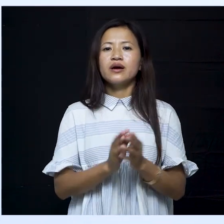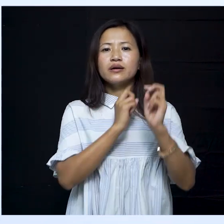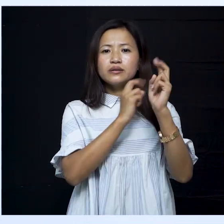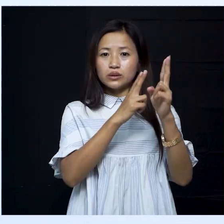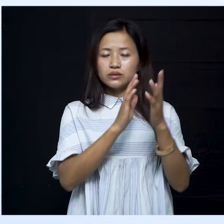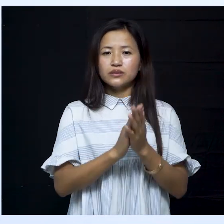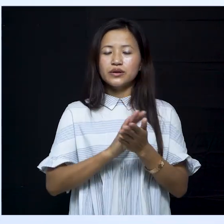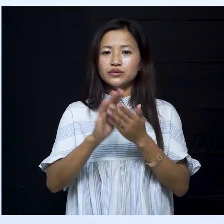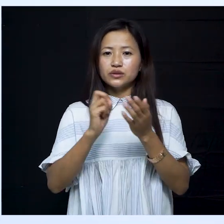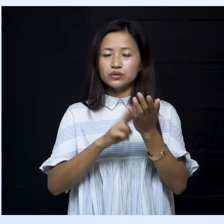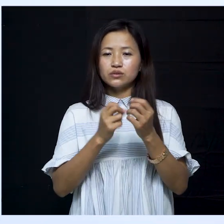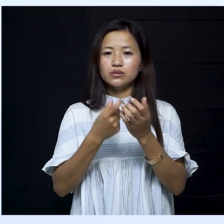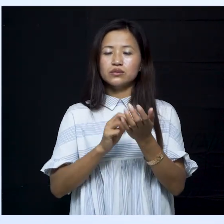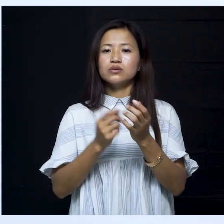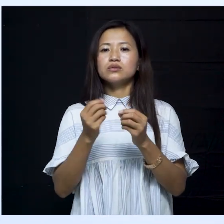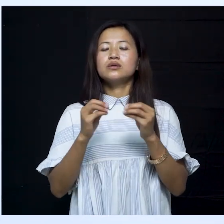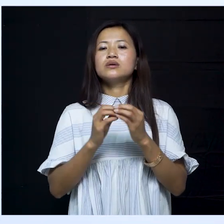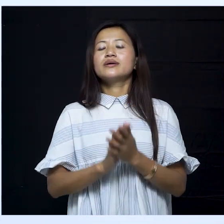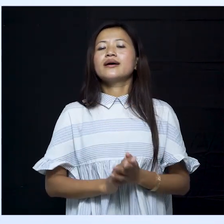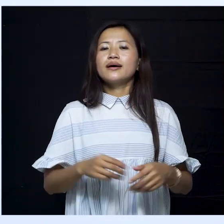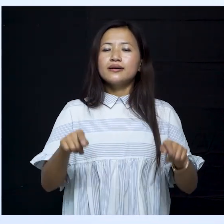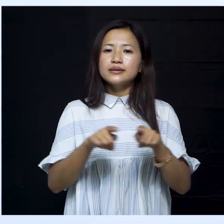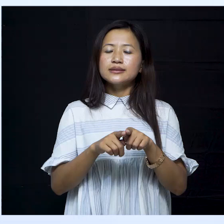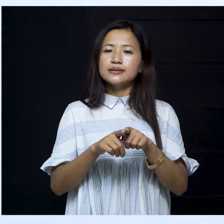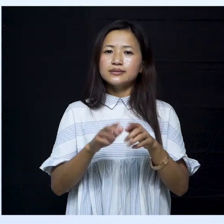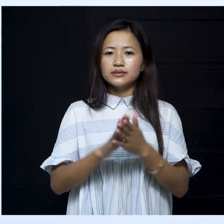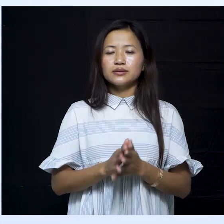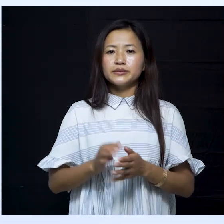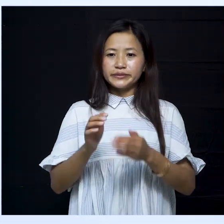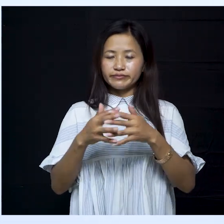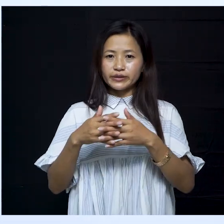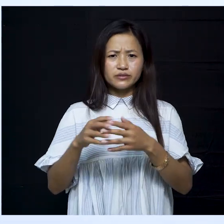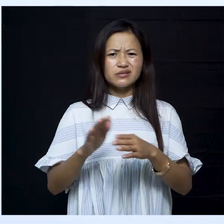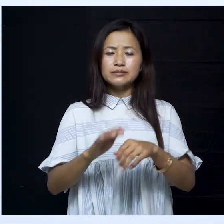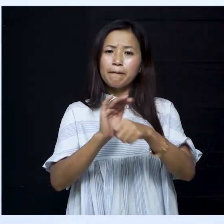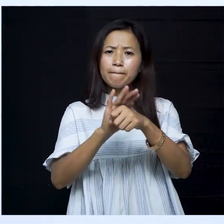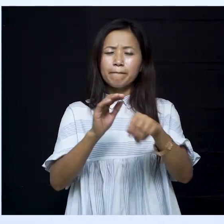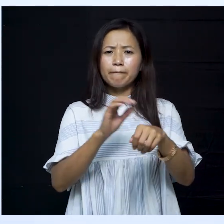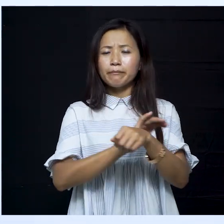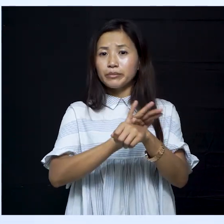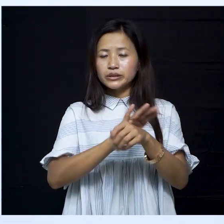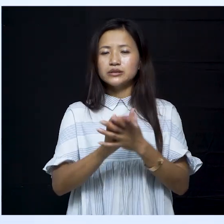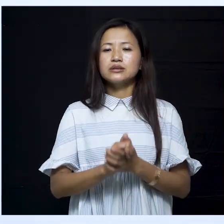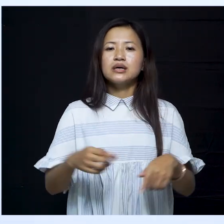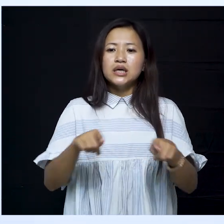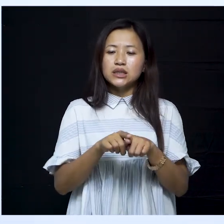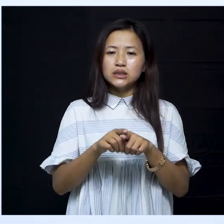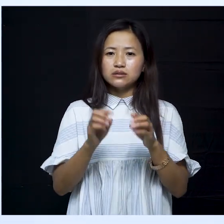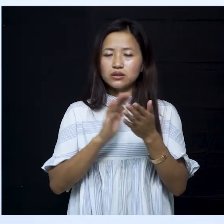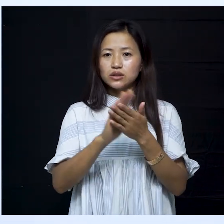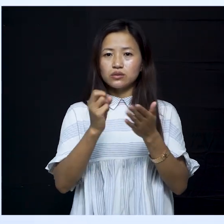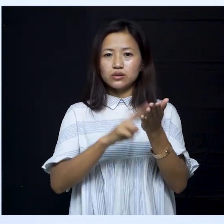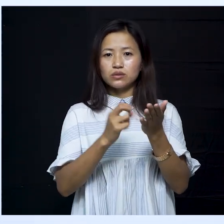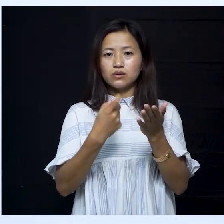of British English, and H-O-N-O-R in terms of American English. So see, again, the spelling is different, even